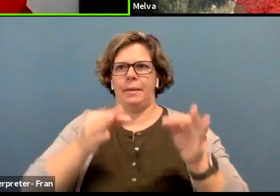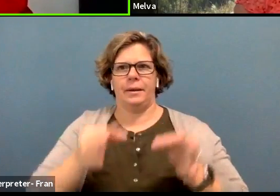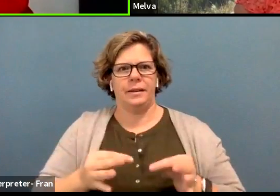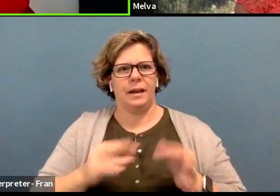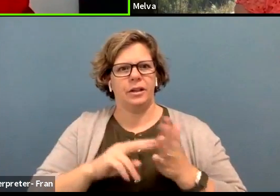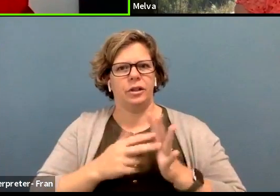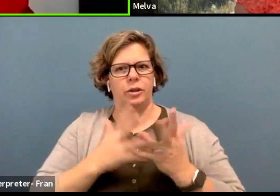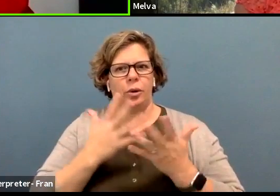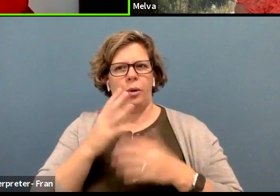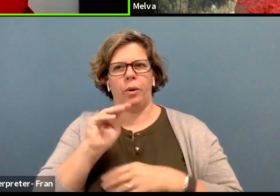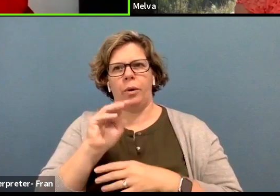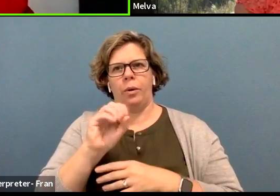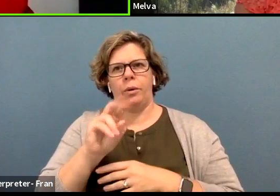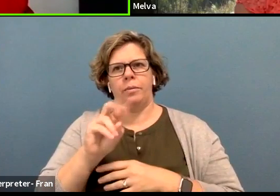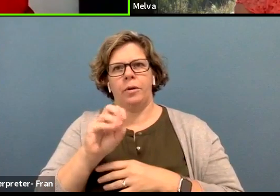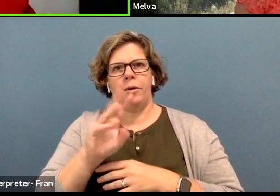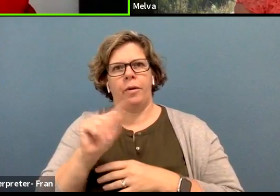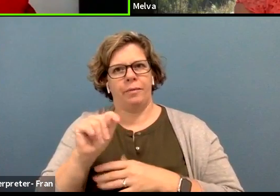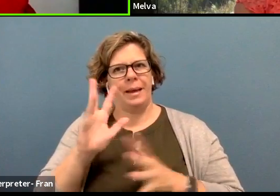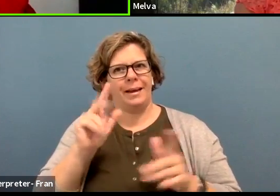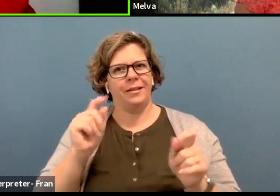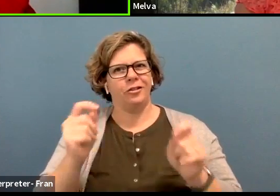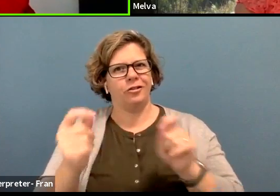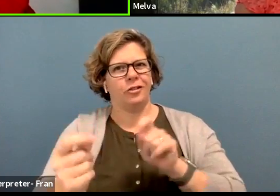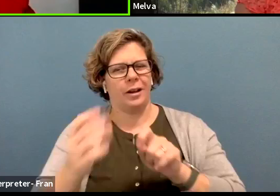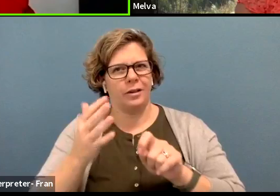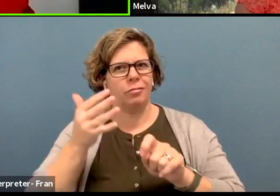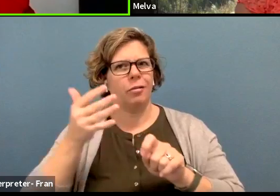so it does evolve with time.